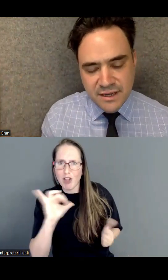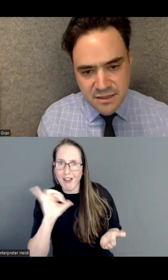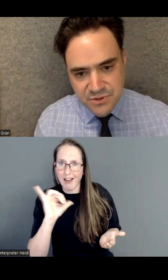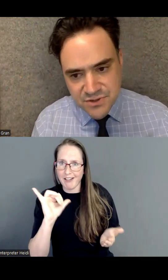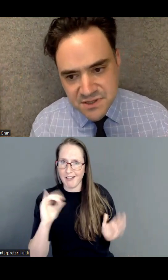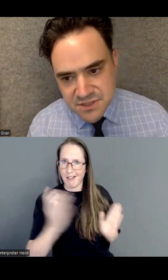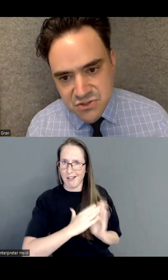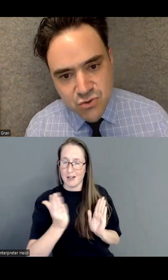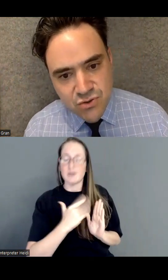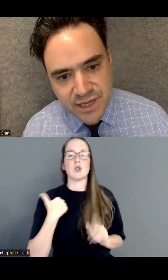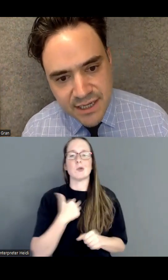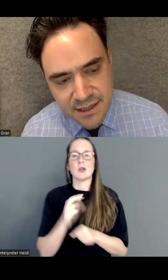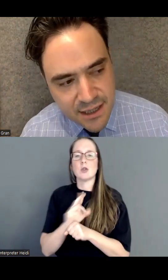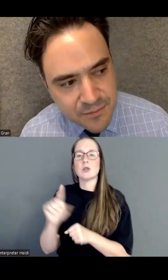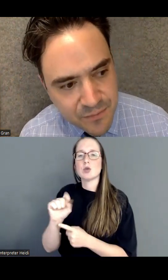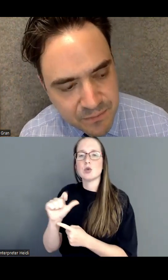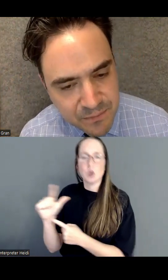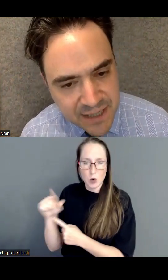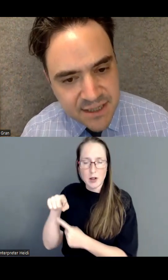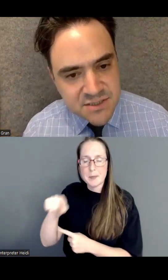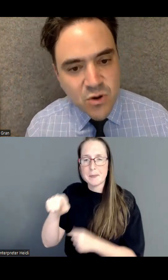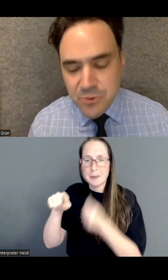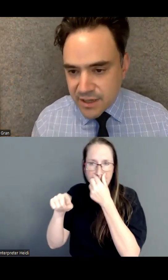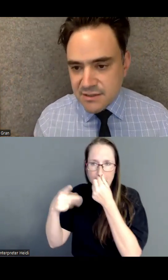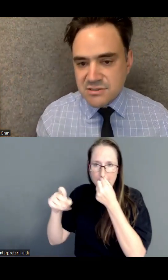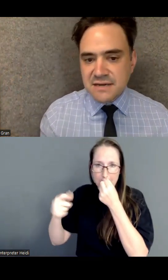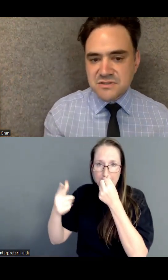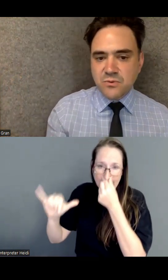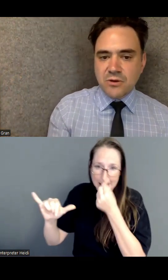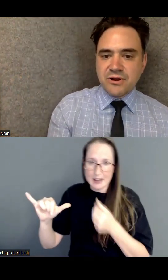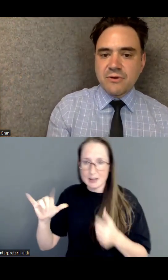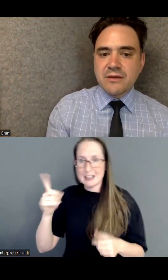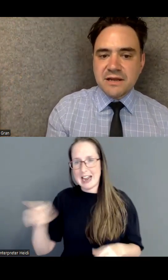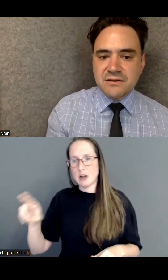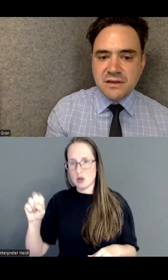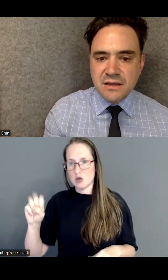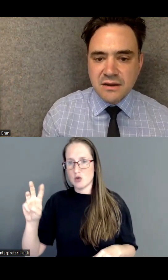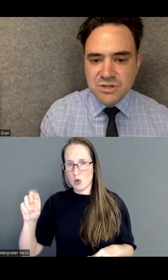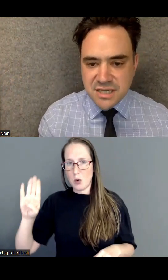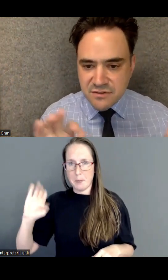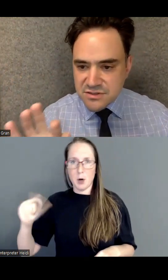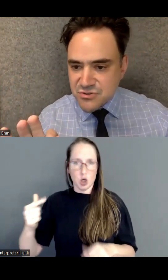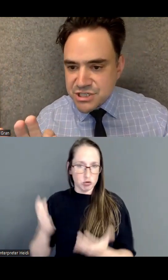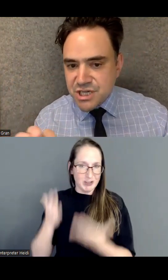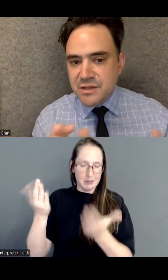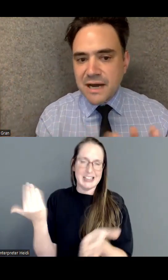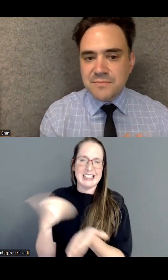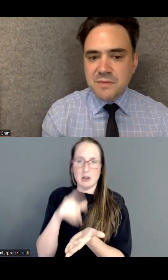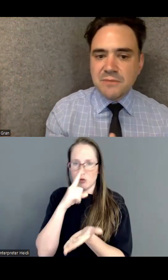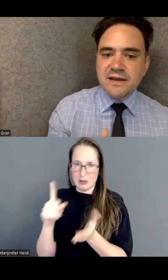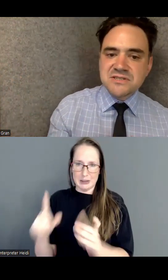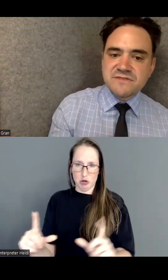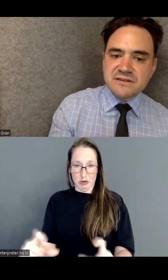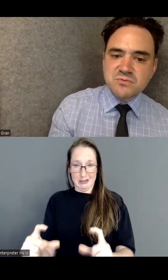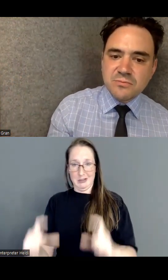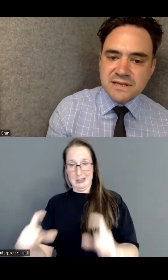what we ended up using was a tool that Peggy Swarbrick or Dr. Swarbrick recommended, which I gave a little screenshot on the bottom, the